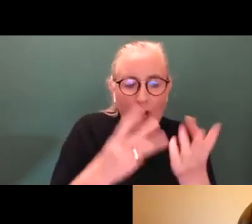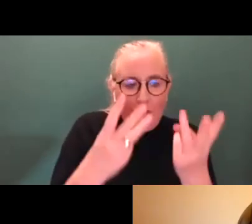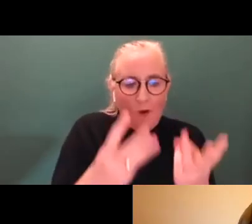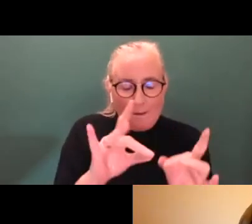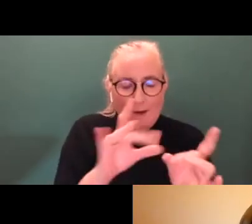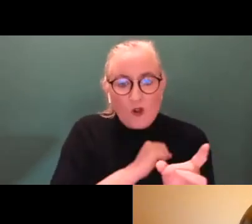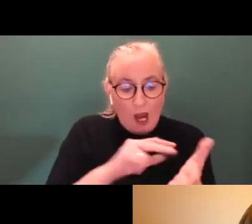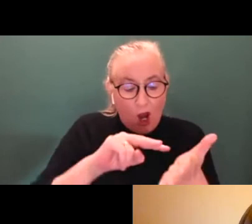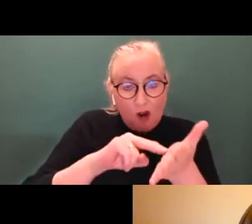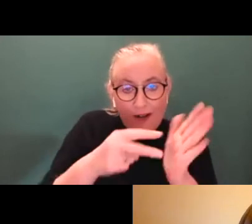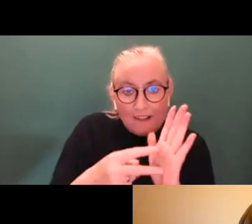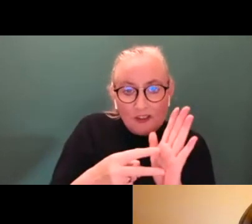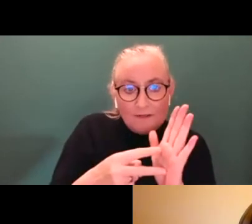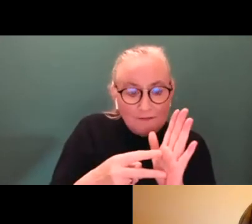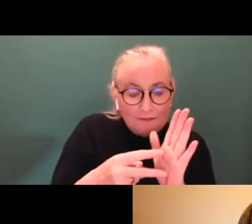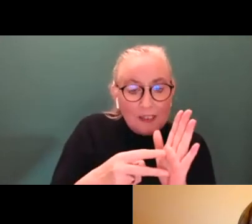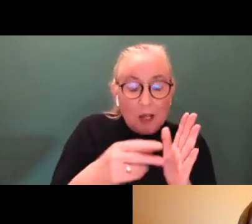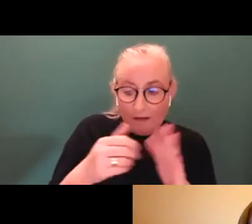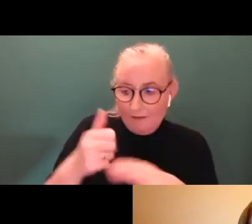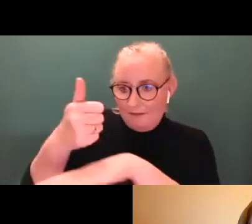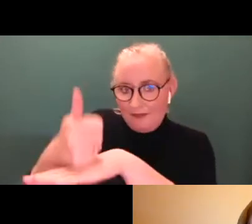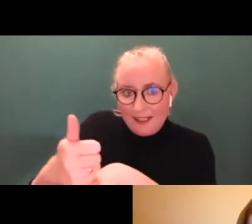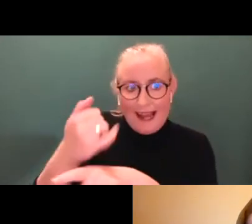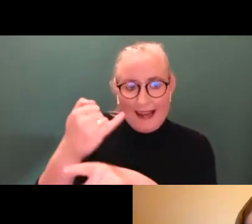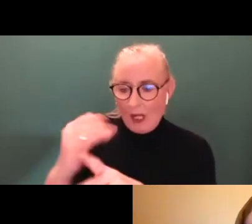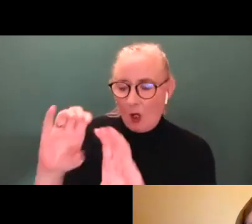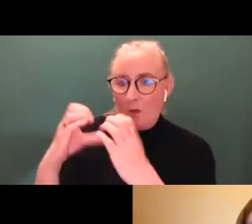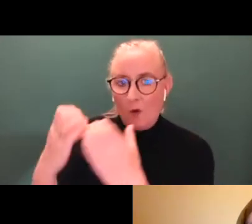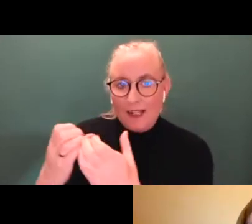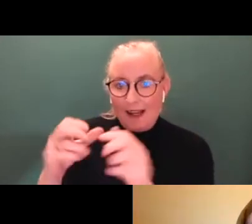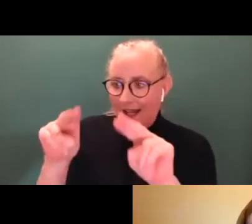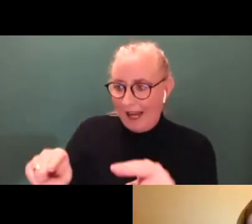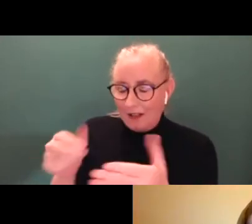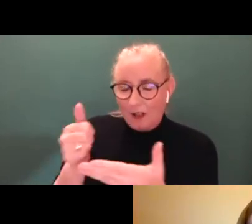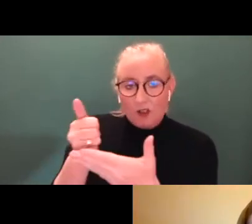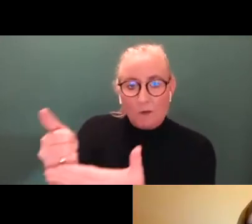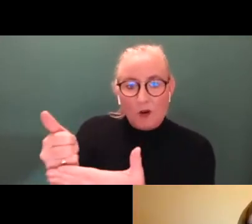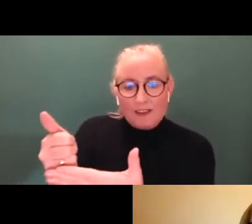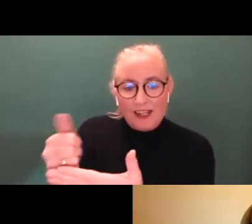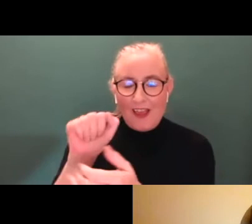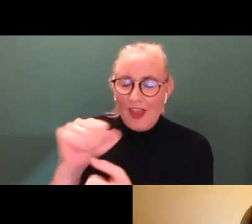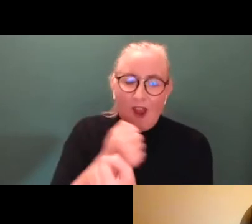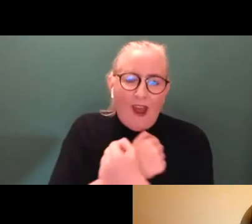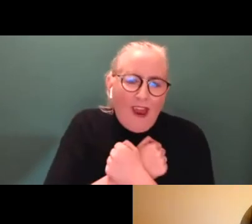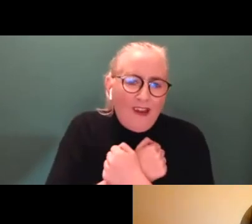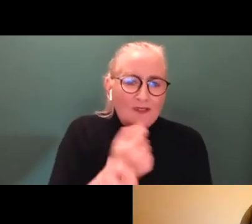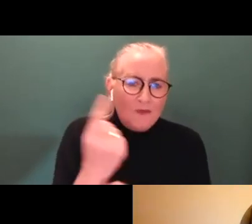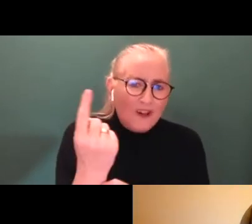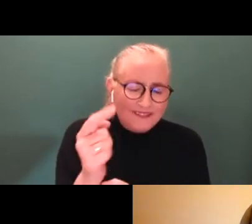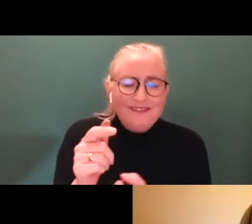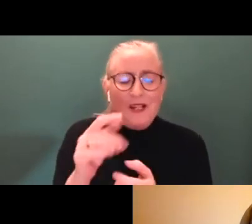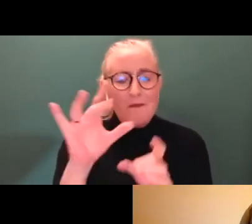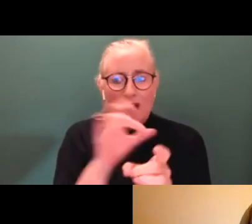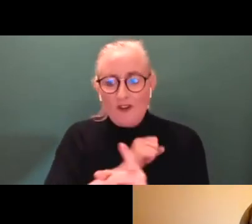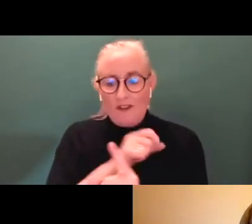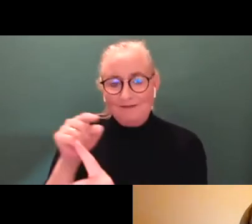the arrangements were in place in the community to support their loved ones, and that they were going